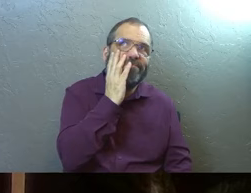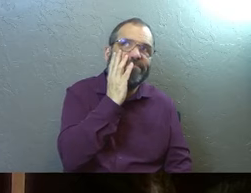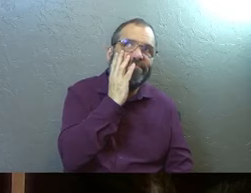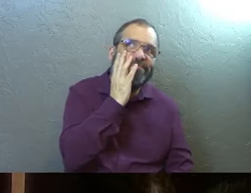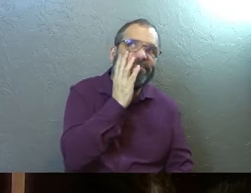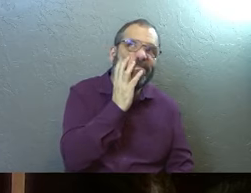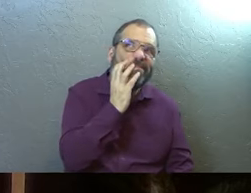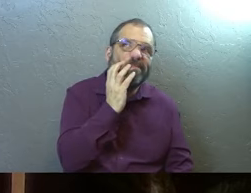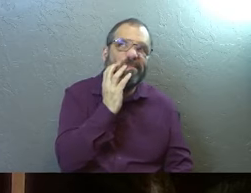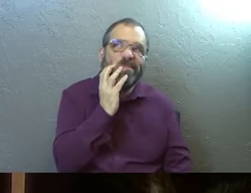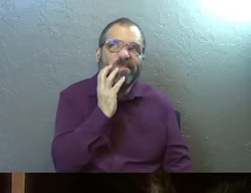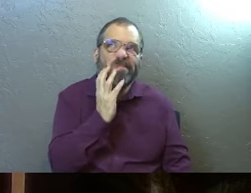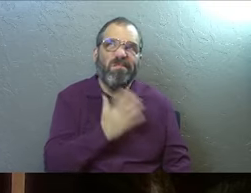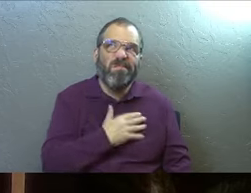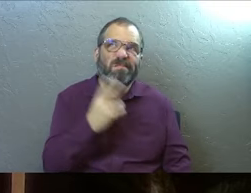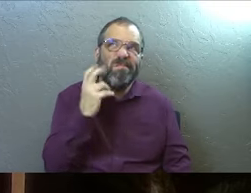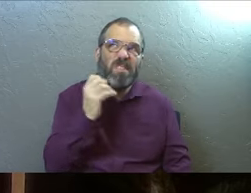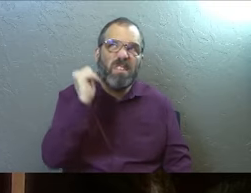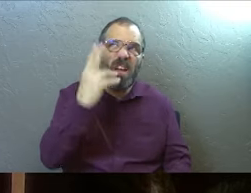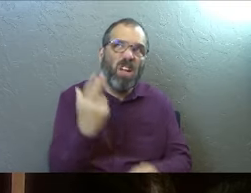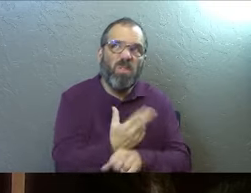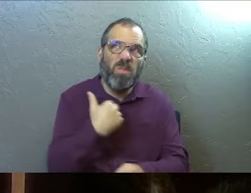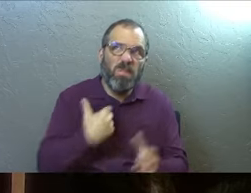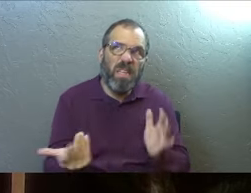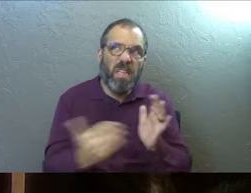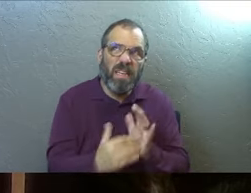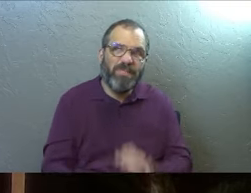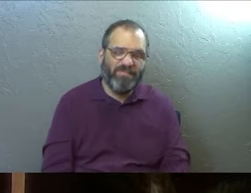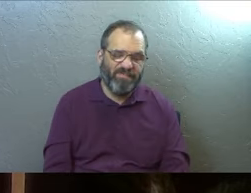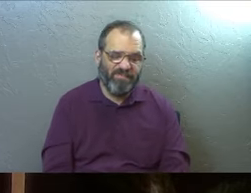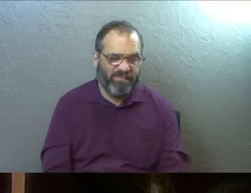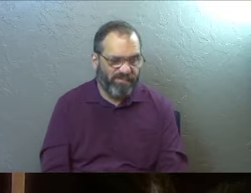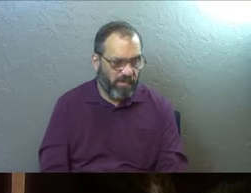And then you start to wonder, because of my doubt, can God ever use me again?